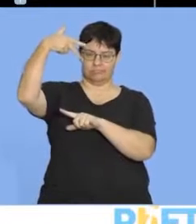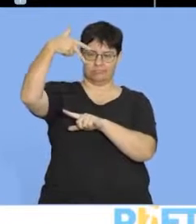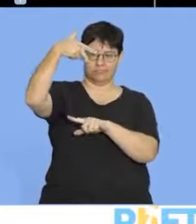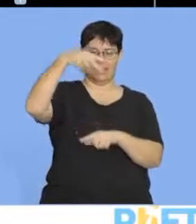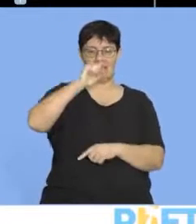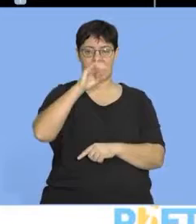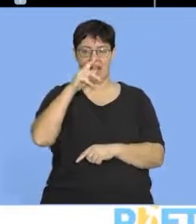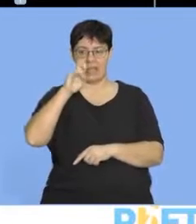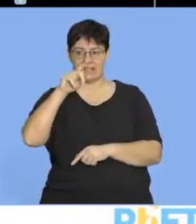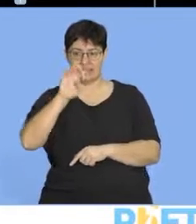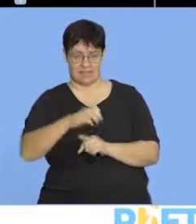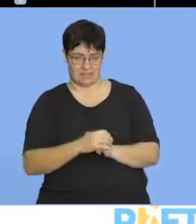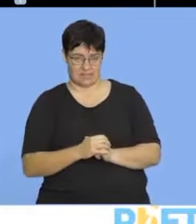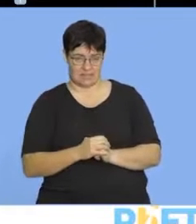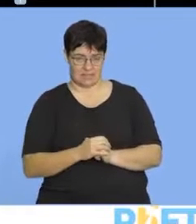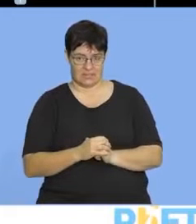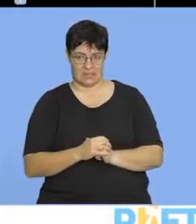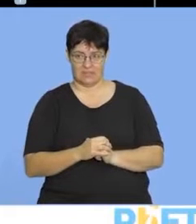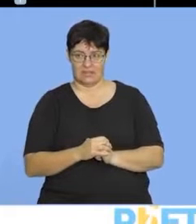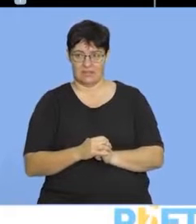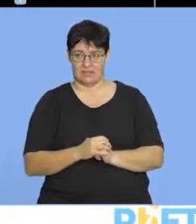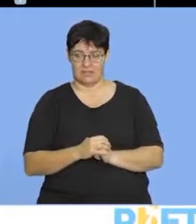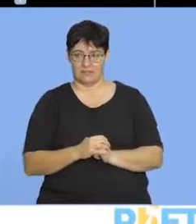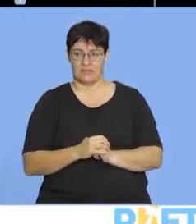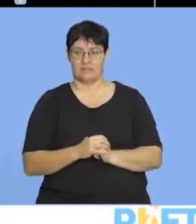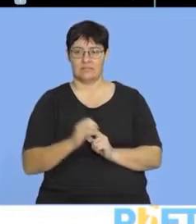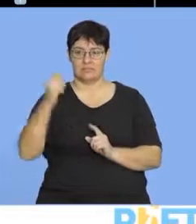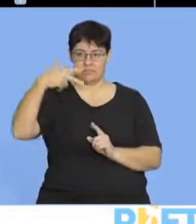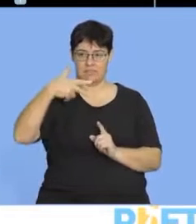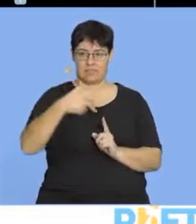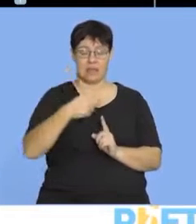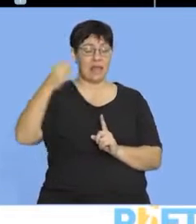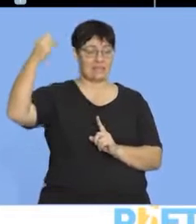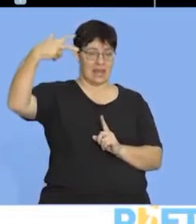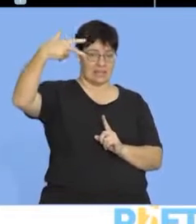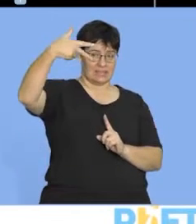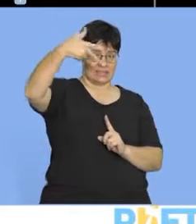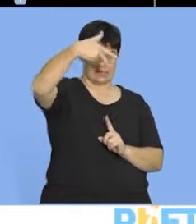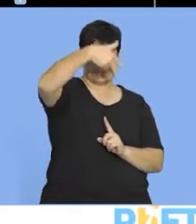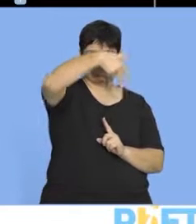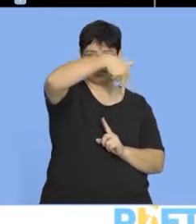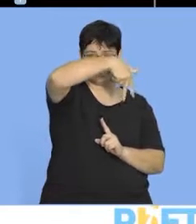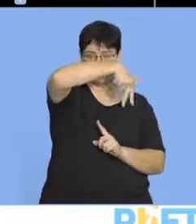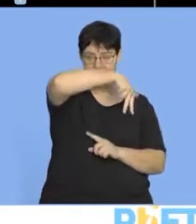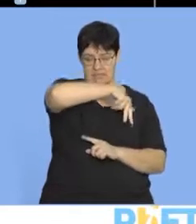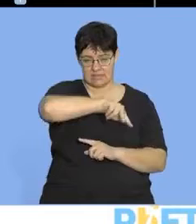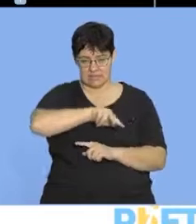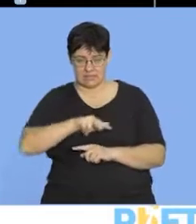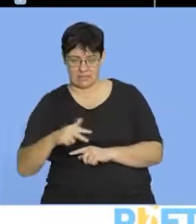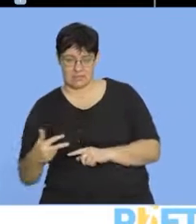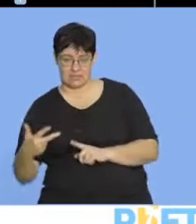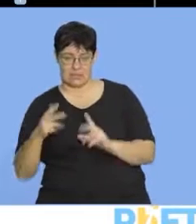there we go. That's a geosynchronous satellite. It's a satellite that goes around